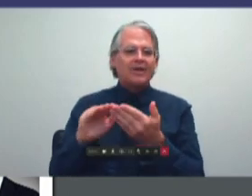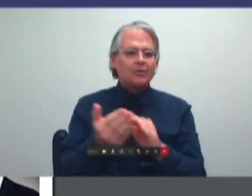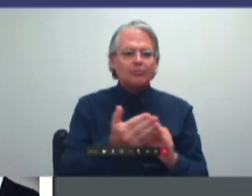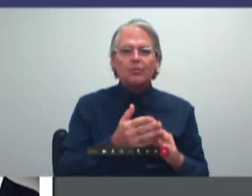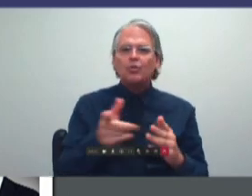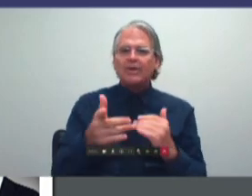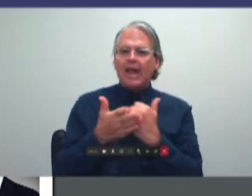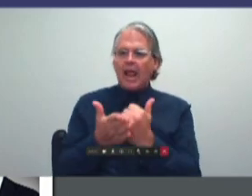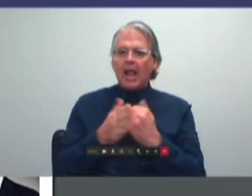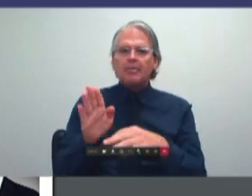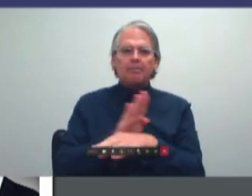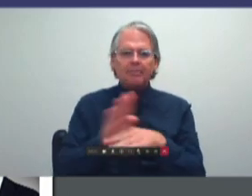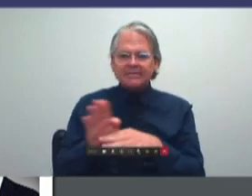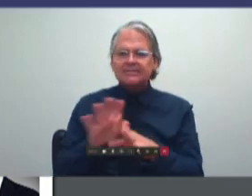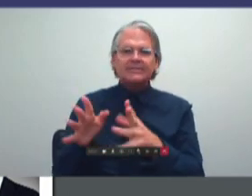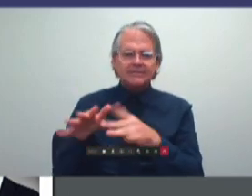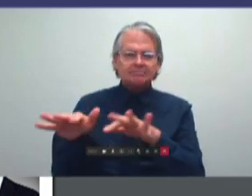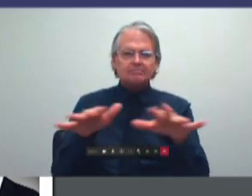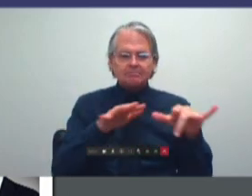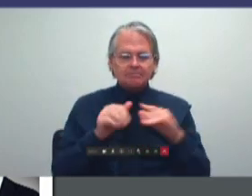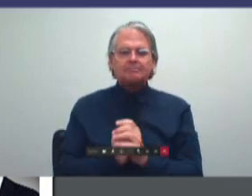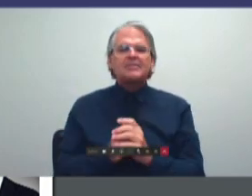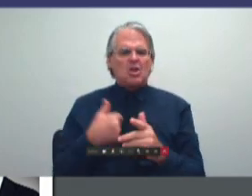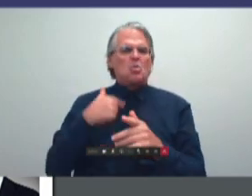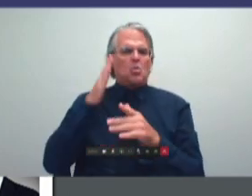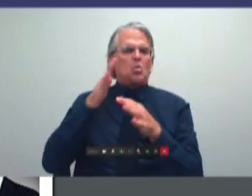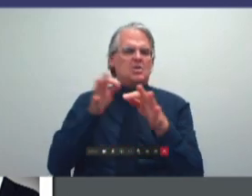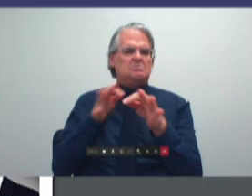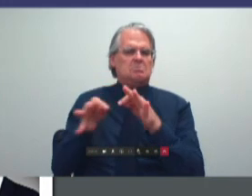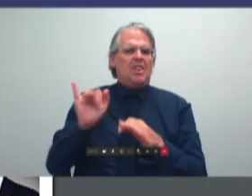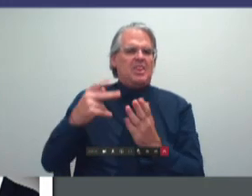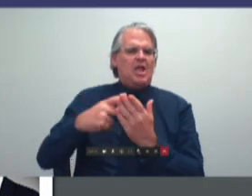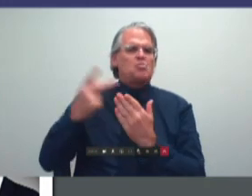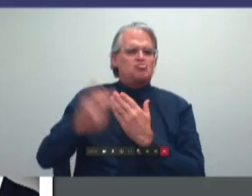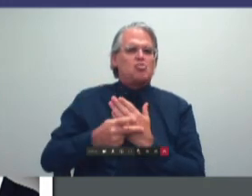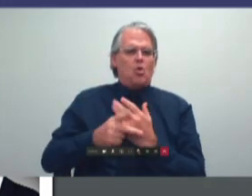And we'll talk a little bit about that program at the end of this presser. And